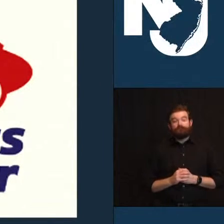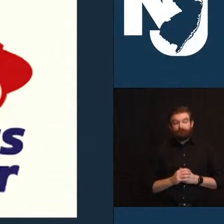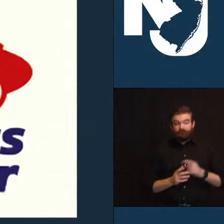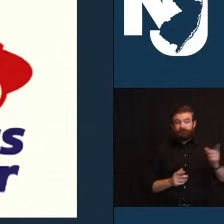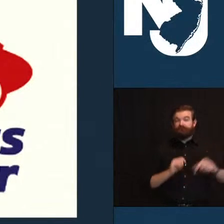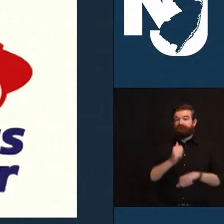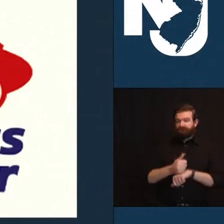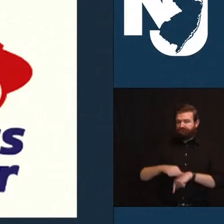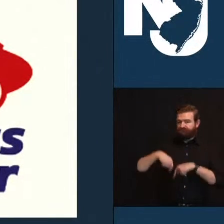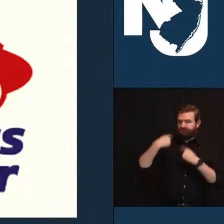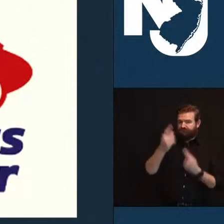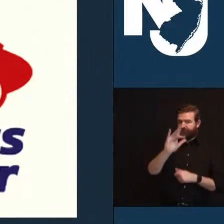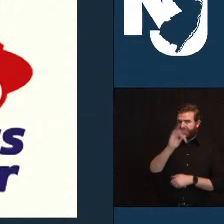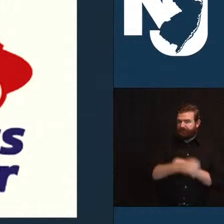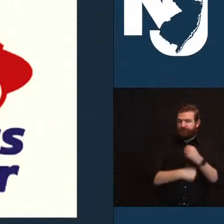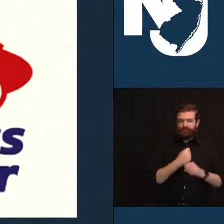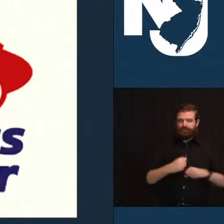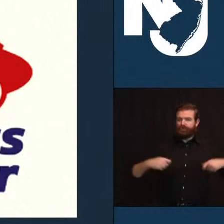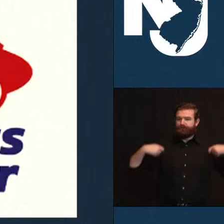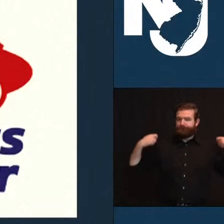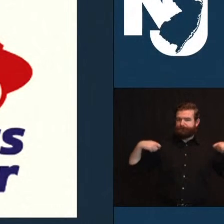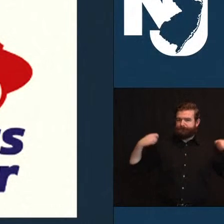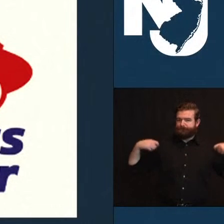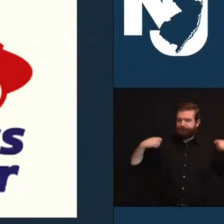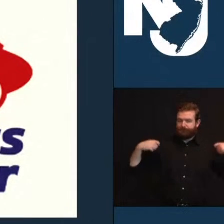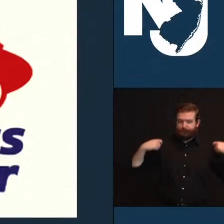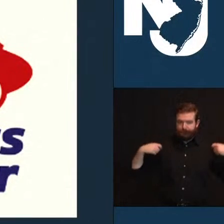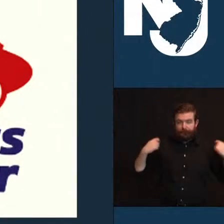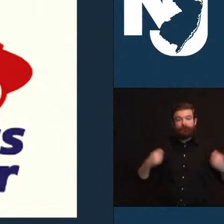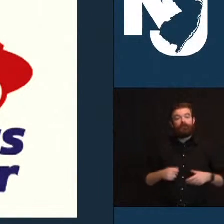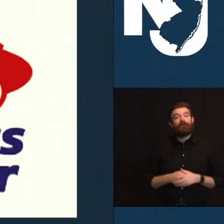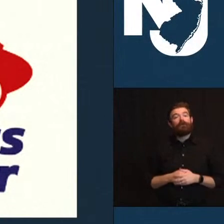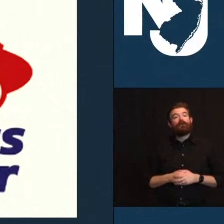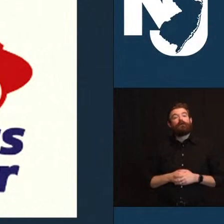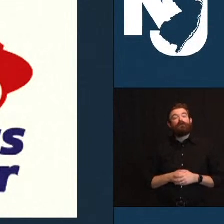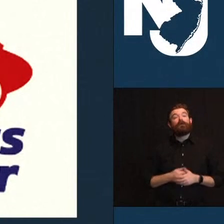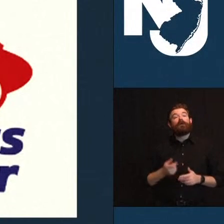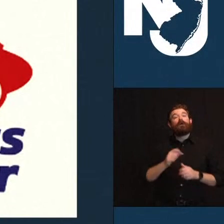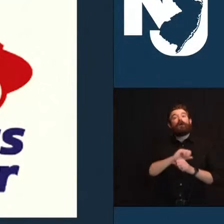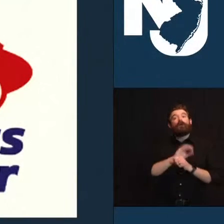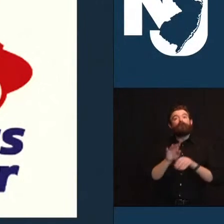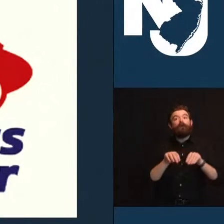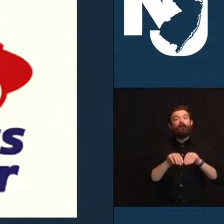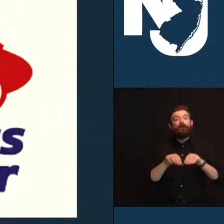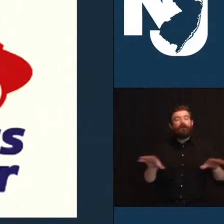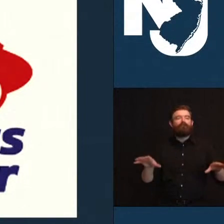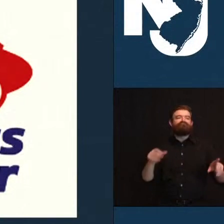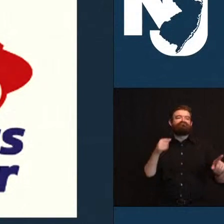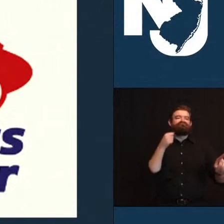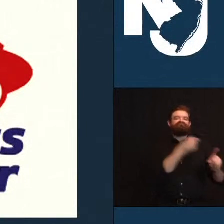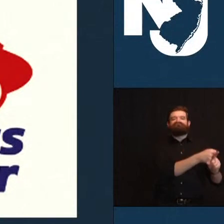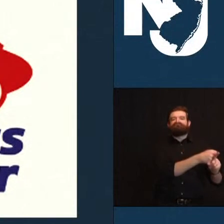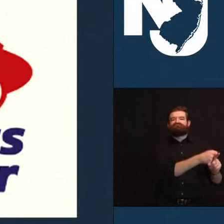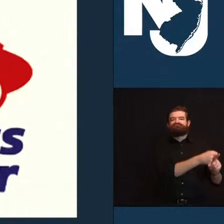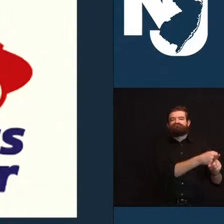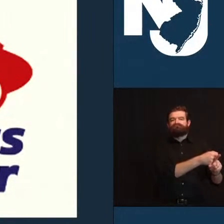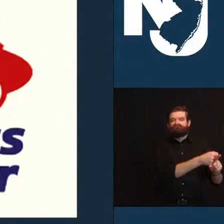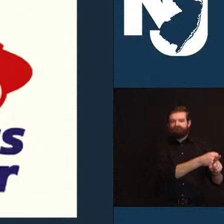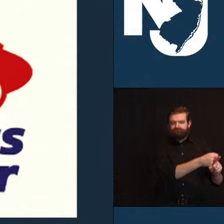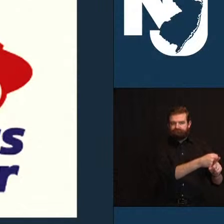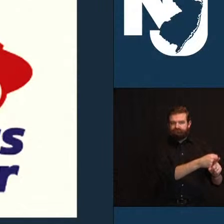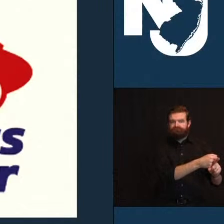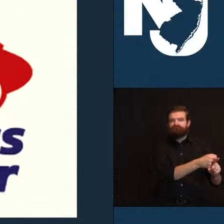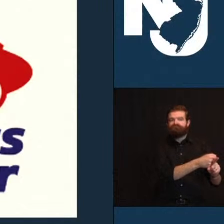exercise. Obviously, the pandemic has been especially hard on the fitness industry, and KS's current owner, and that's her on the